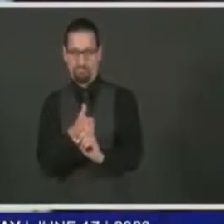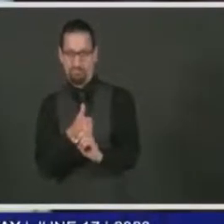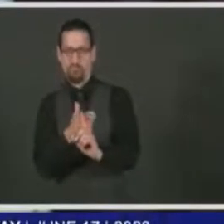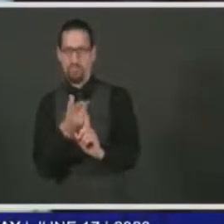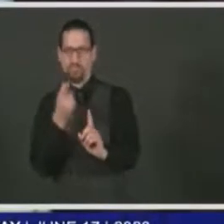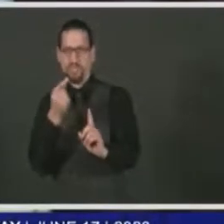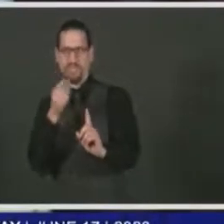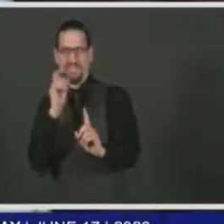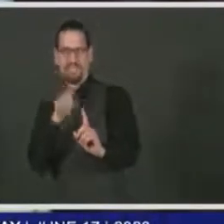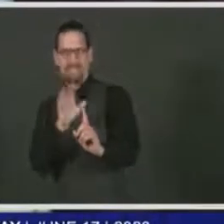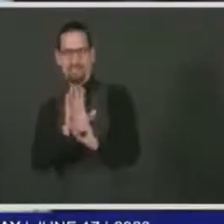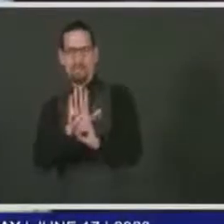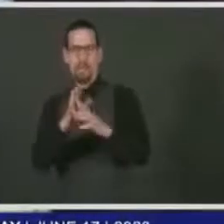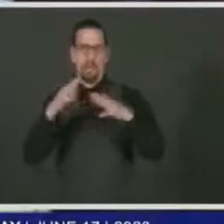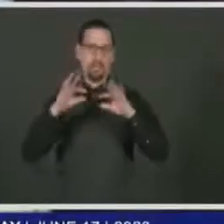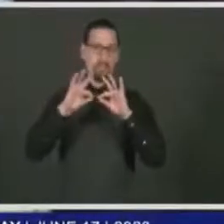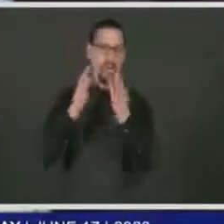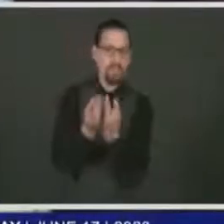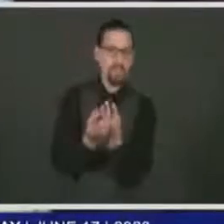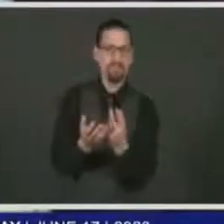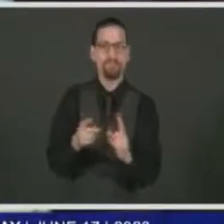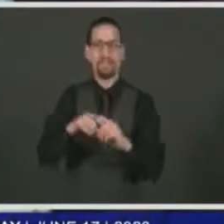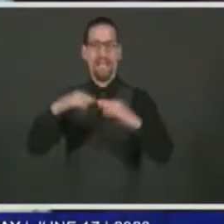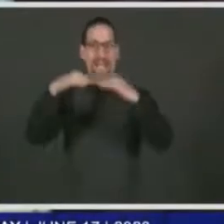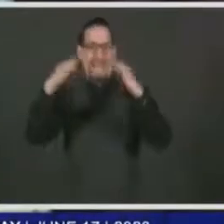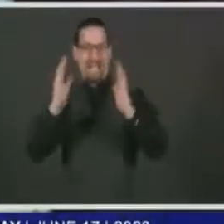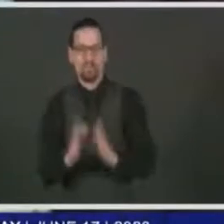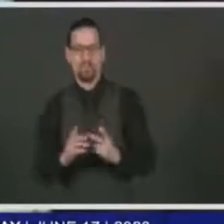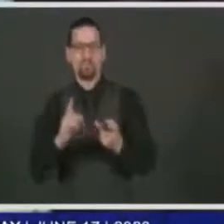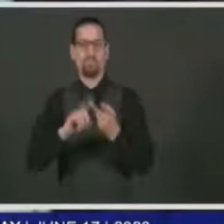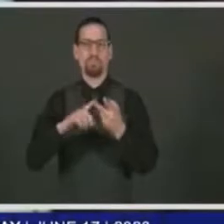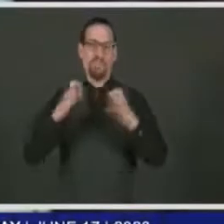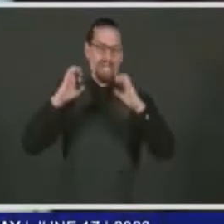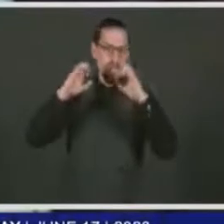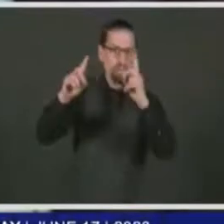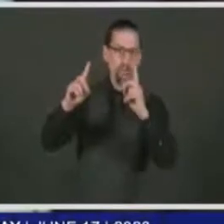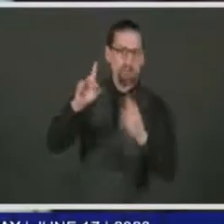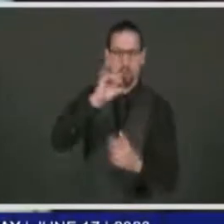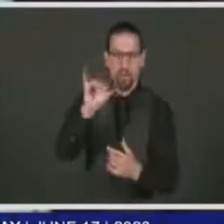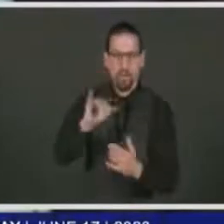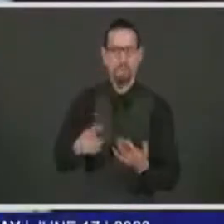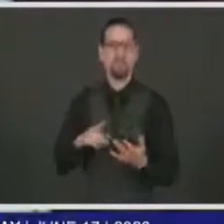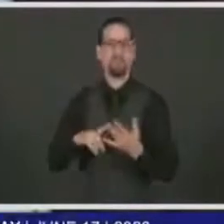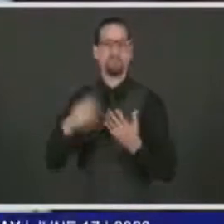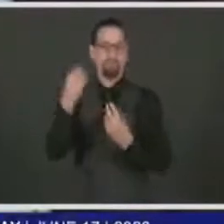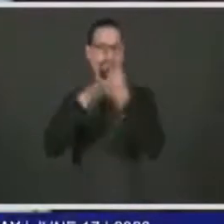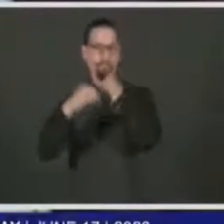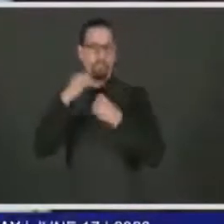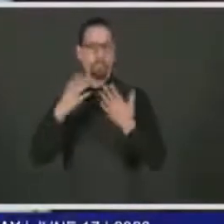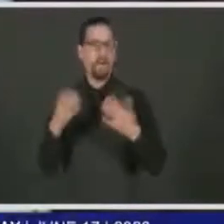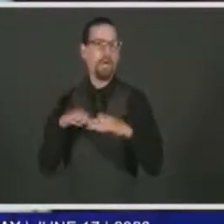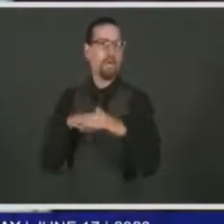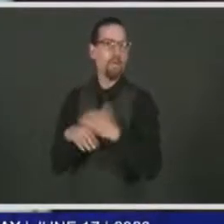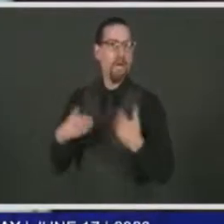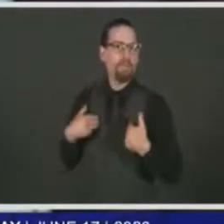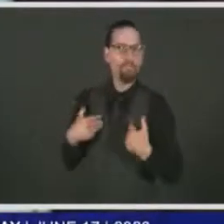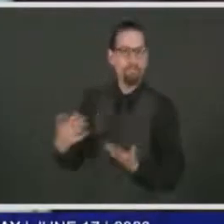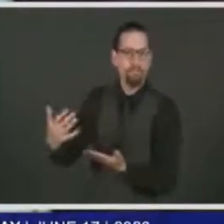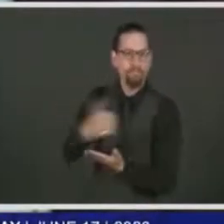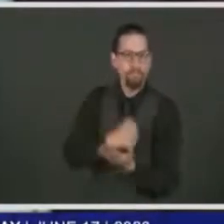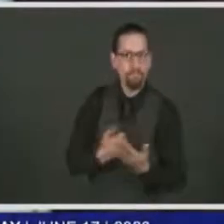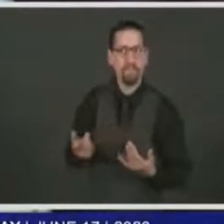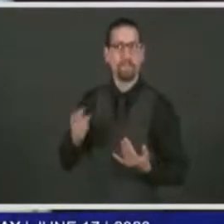their education is, what access to fresh fruits and vegetables they have. The health equity zone model is